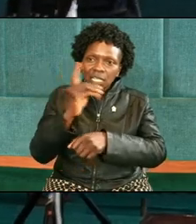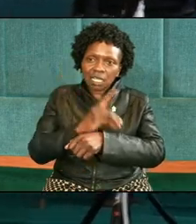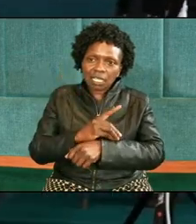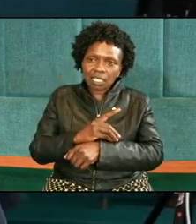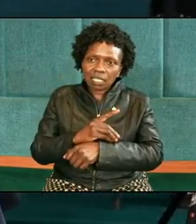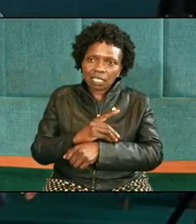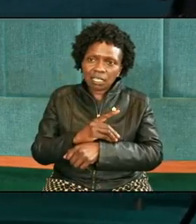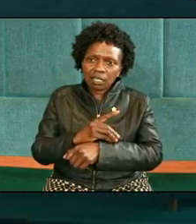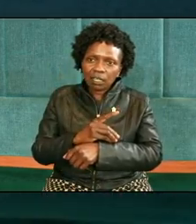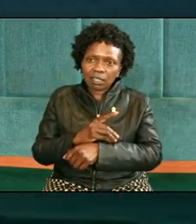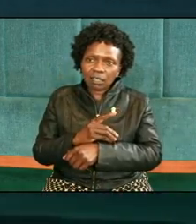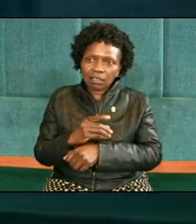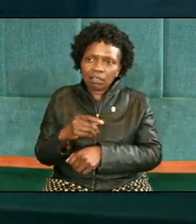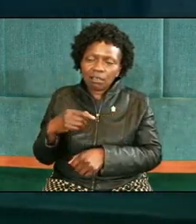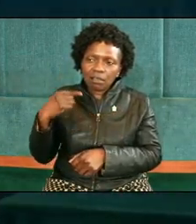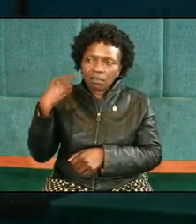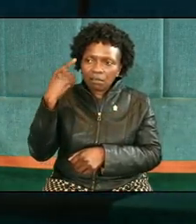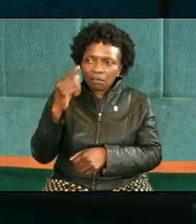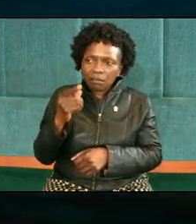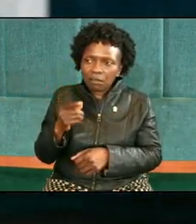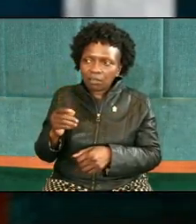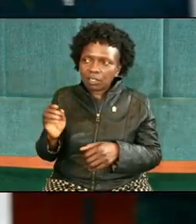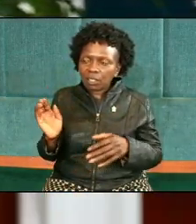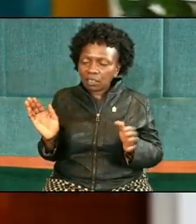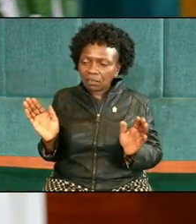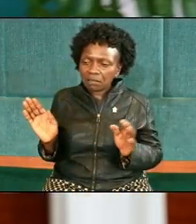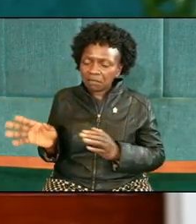fish to swim back